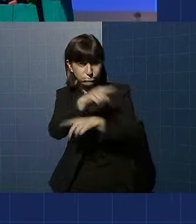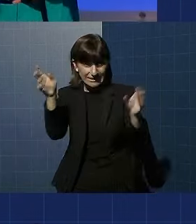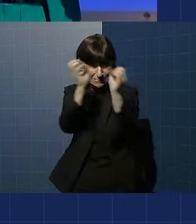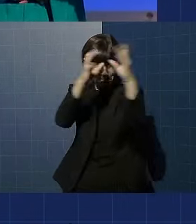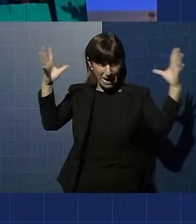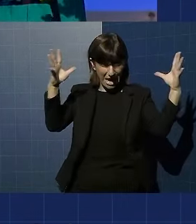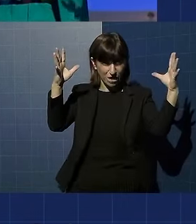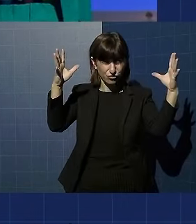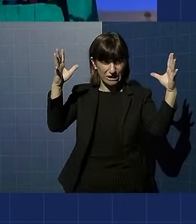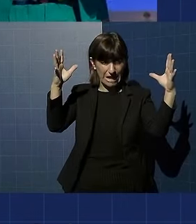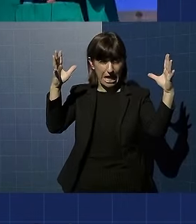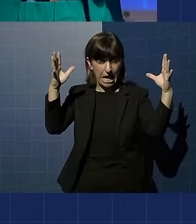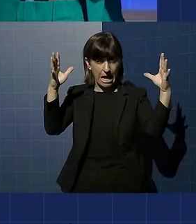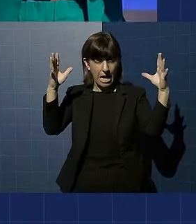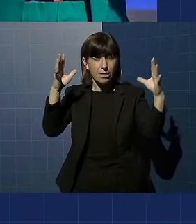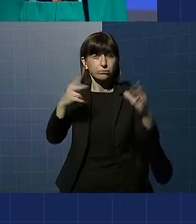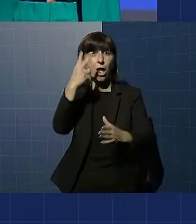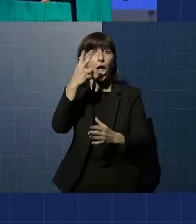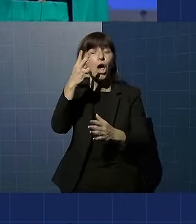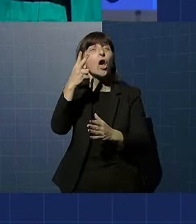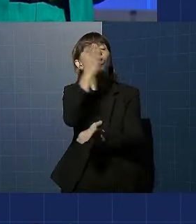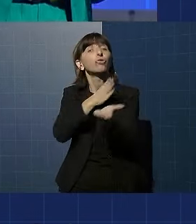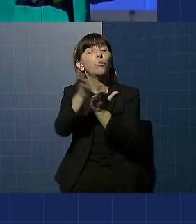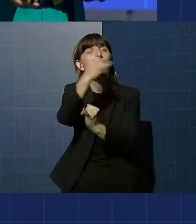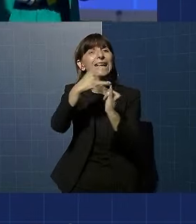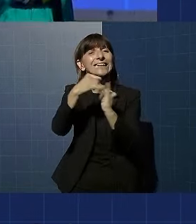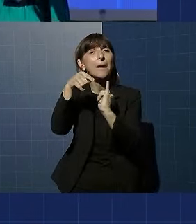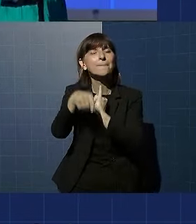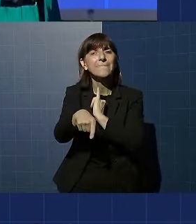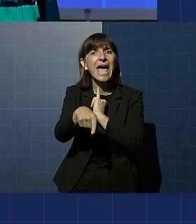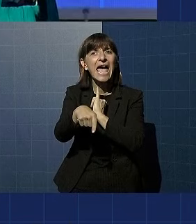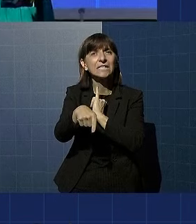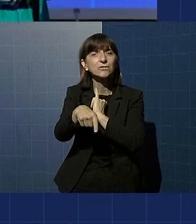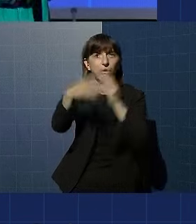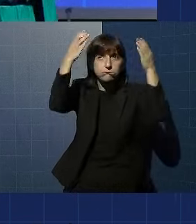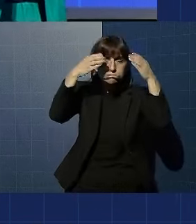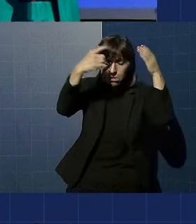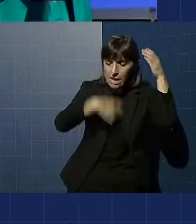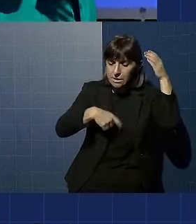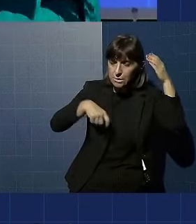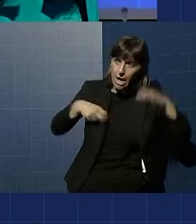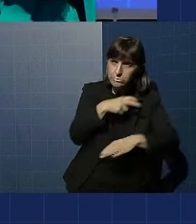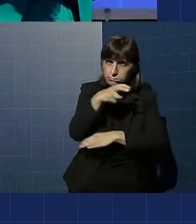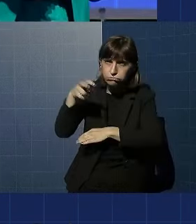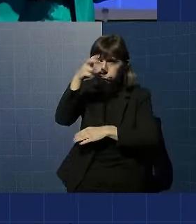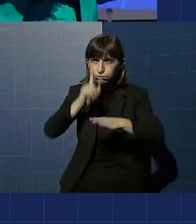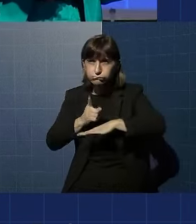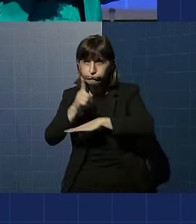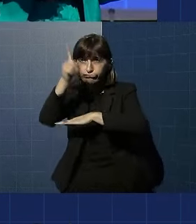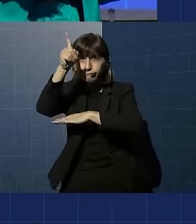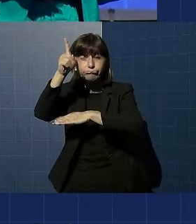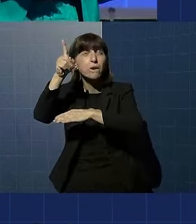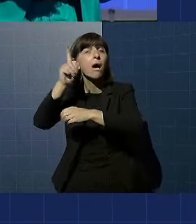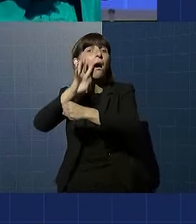impacted. Well, we cannot just go to a shop and buy glasses to adjust for that. So these are all things that we need to take